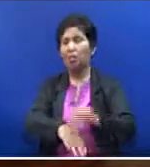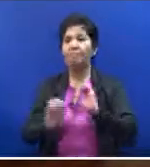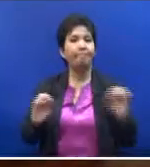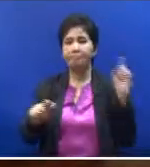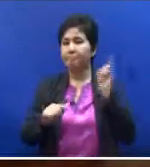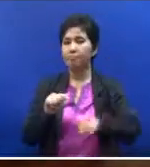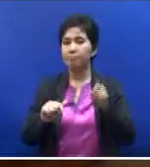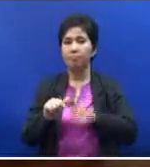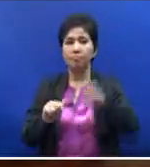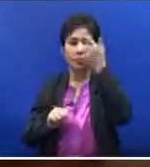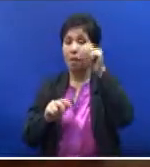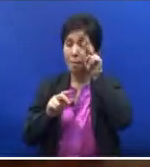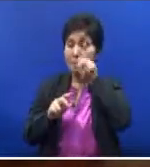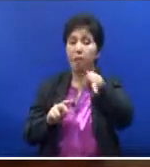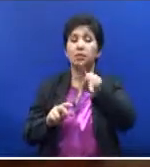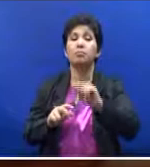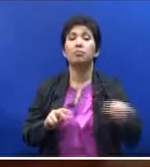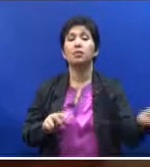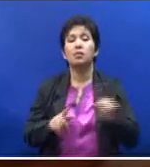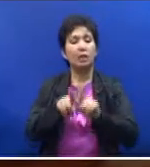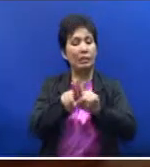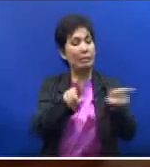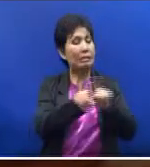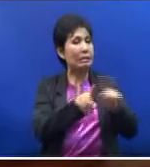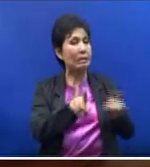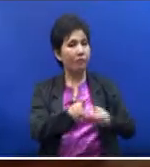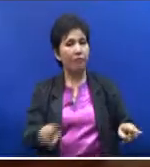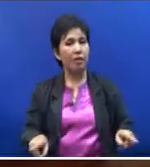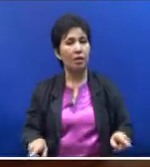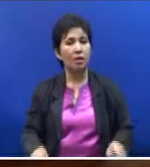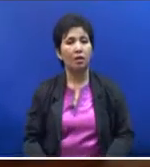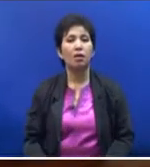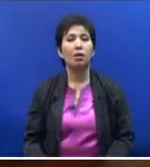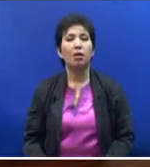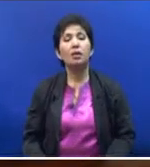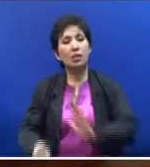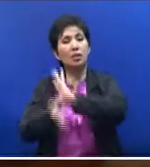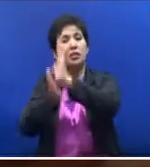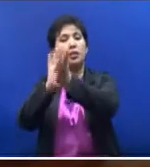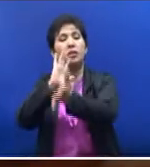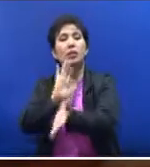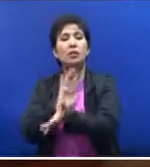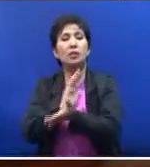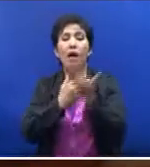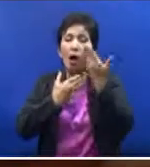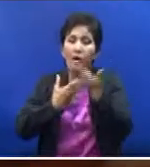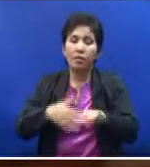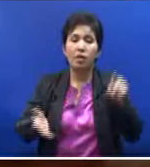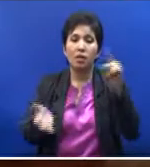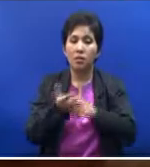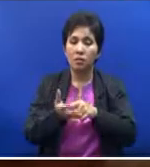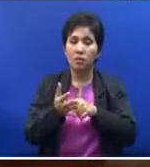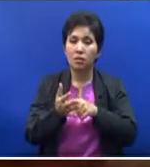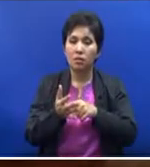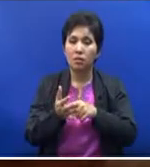okay, because the perspective may be different. Okay, so up to these